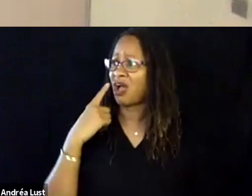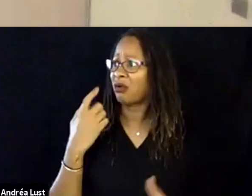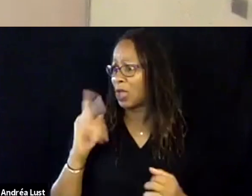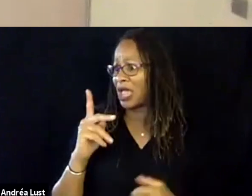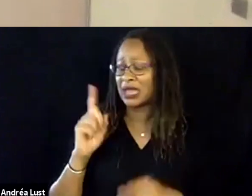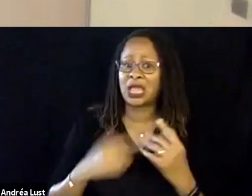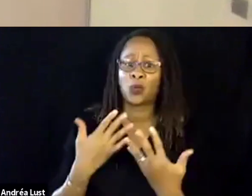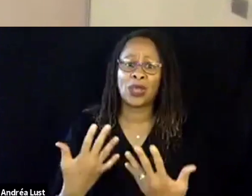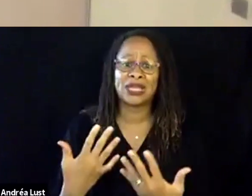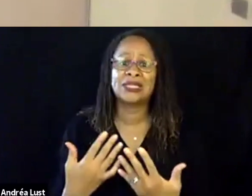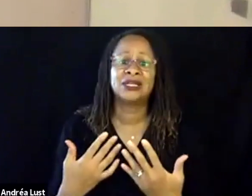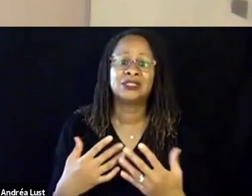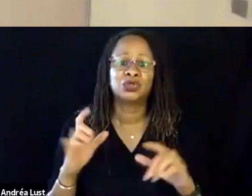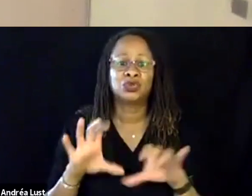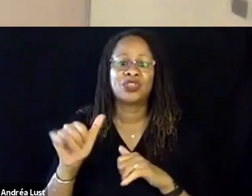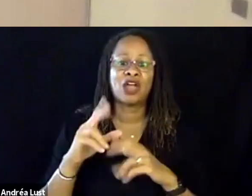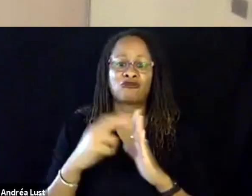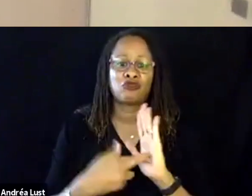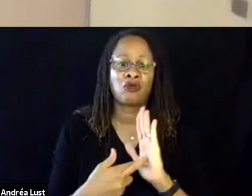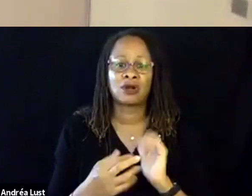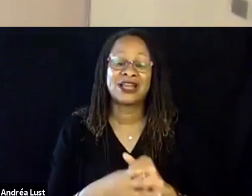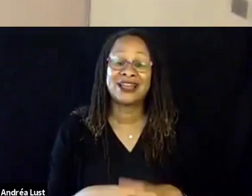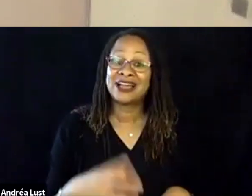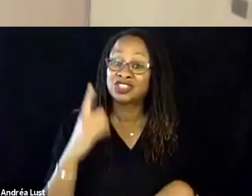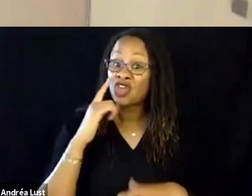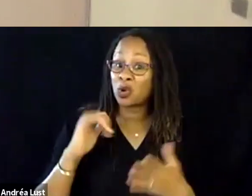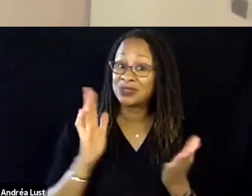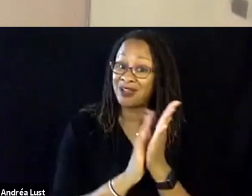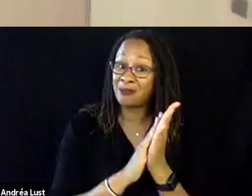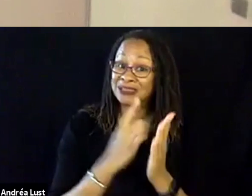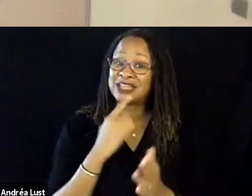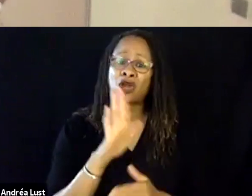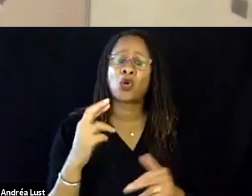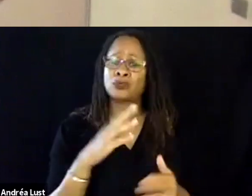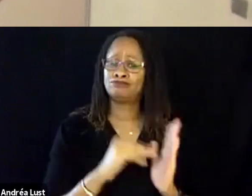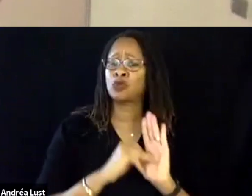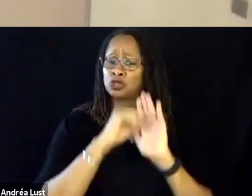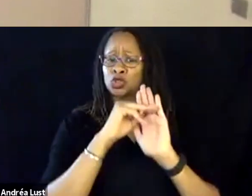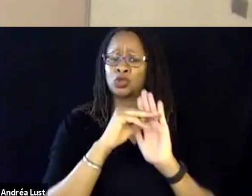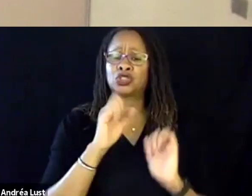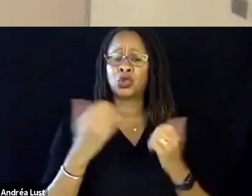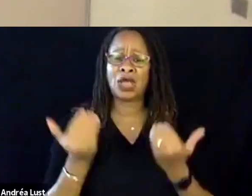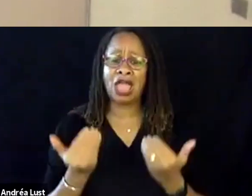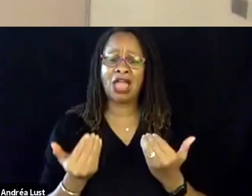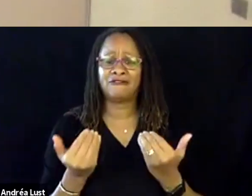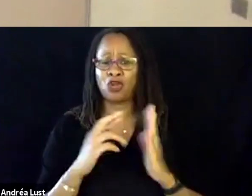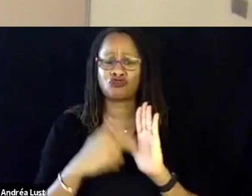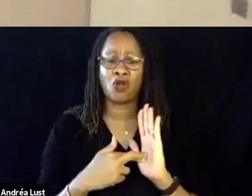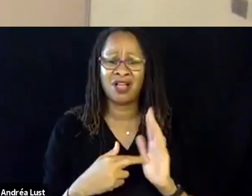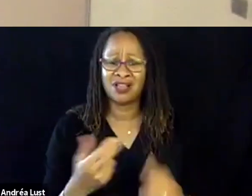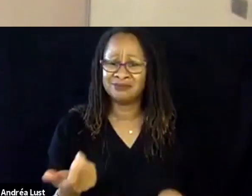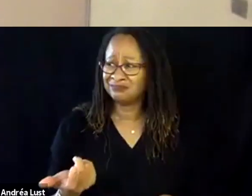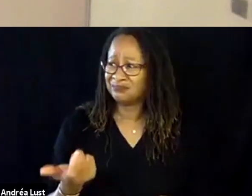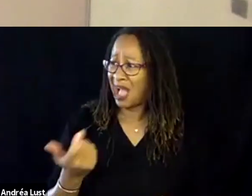it was a backhanded compliment to say, oh, you're mature and you do heavier roles. No, you mean I have to suffer and be foster kids